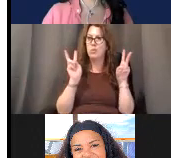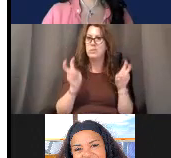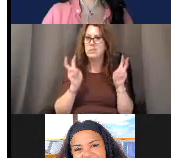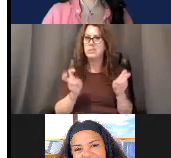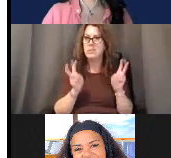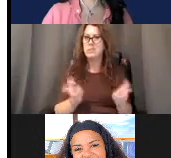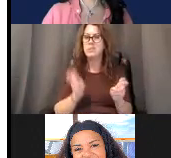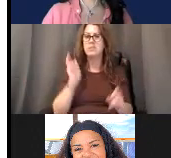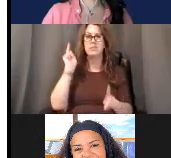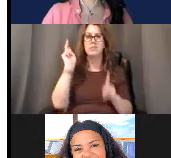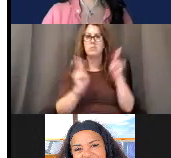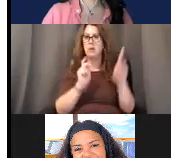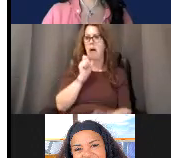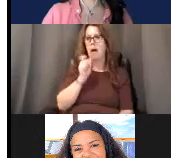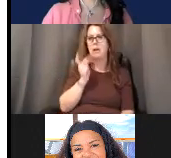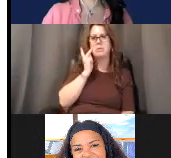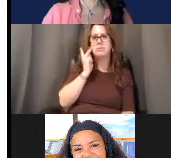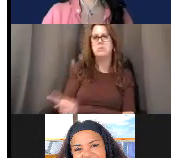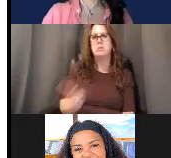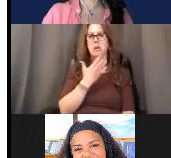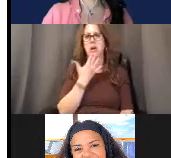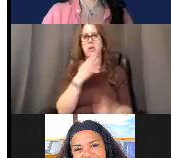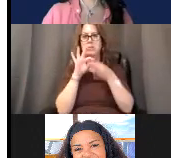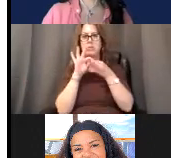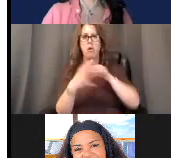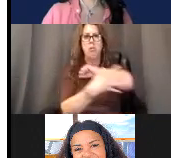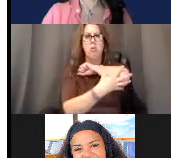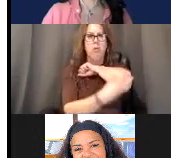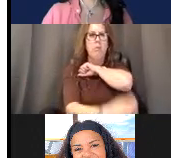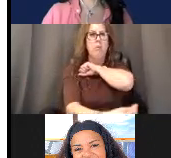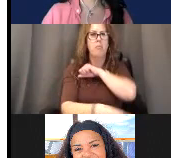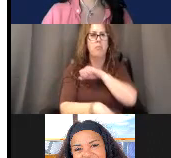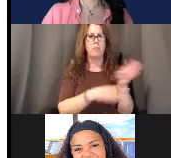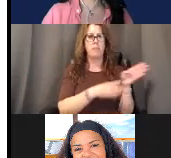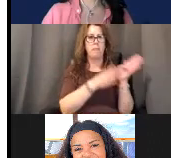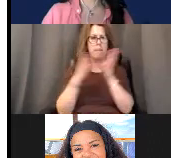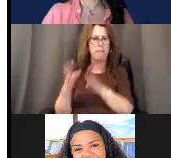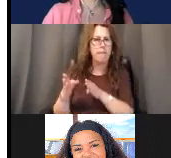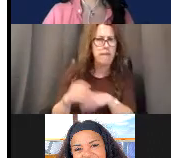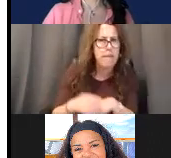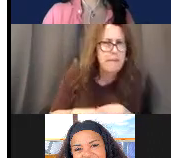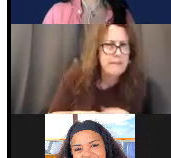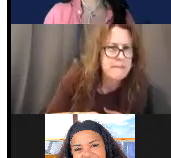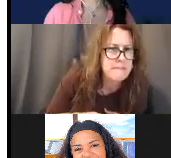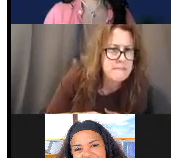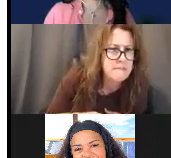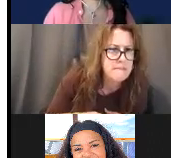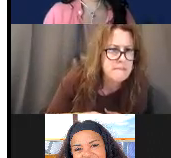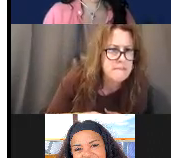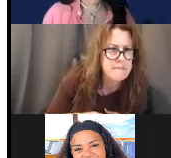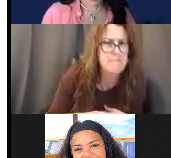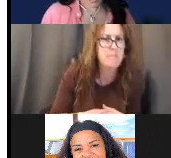folks who say, I don't see color, it's about poverty. We use race neutral tools. So we talked about that a little earlier about that, race neutral